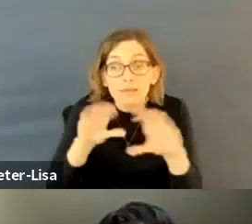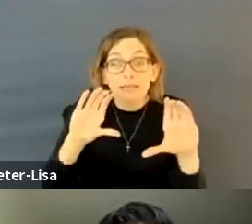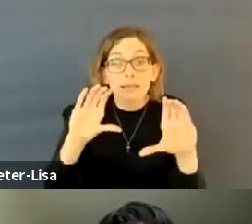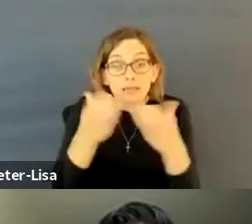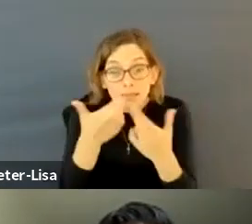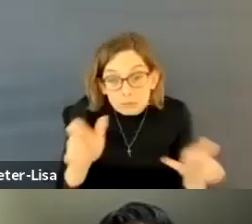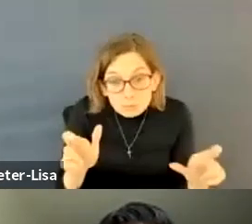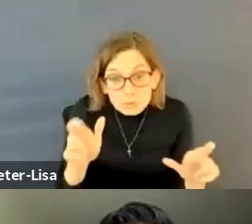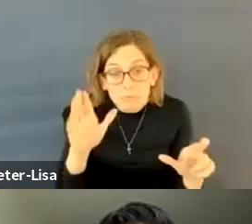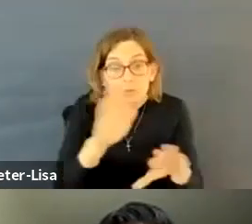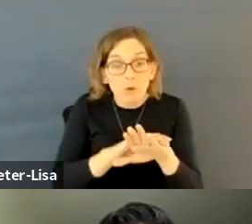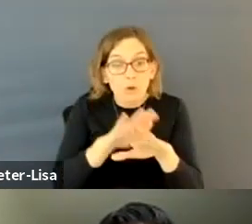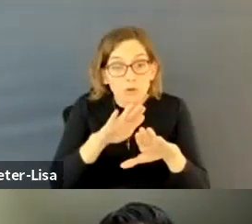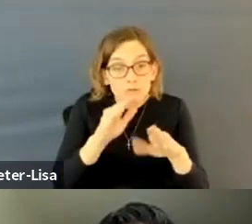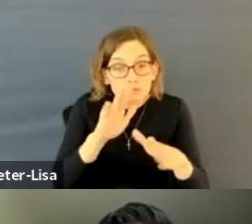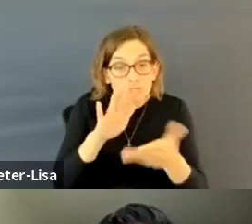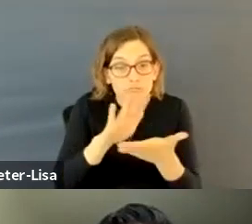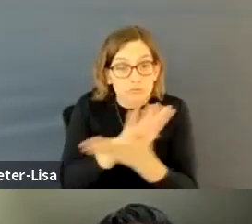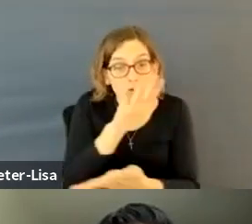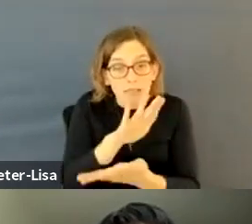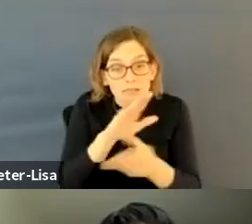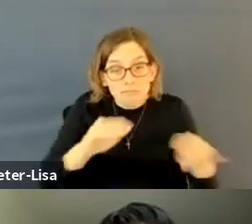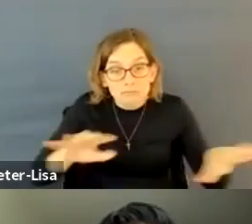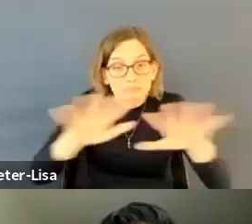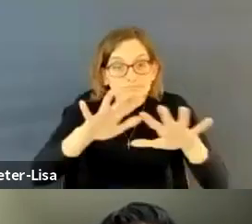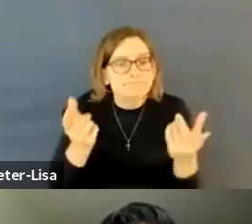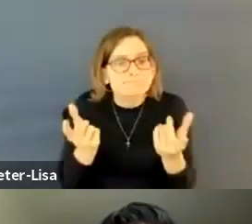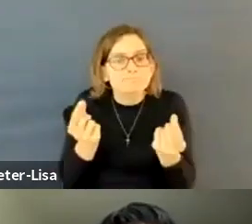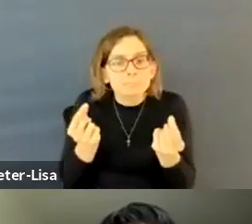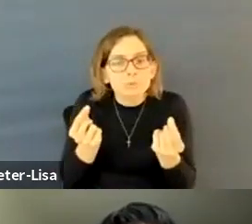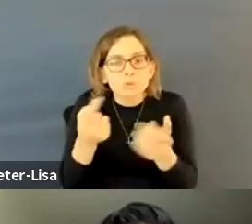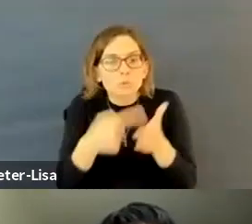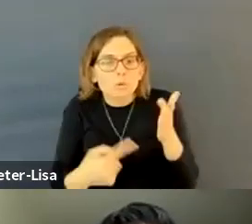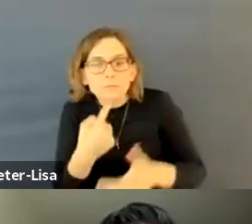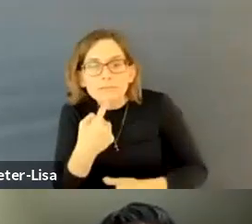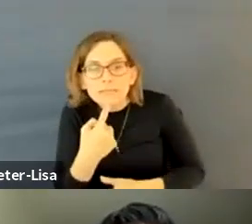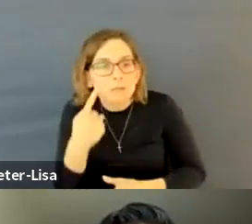college campuses, what can you do or say to change the